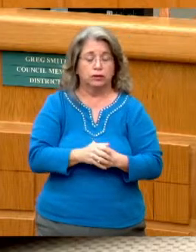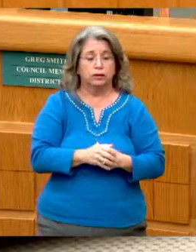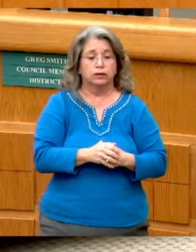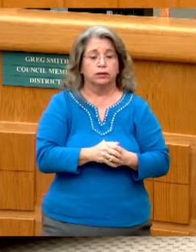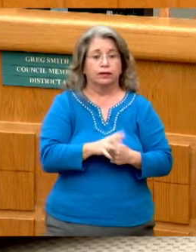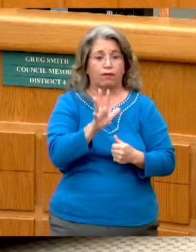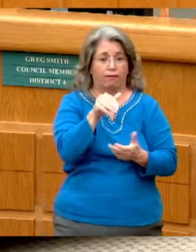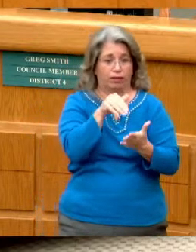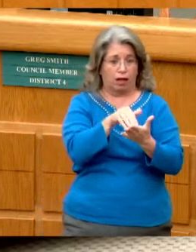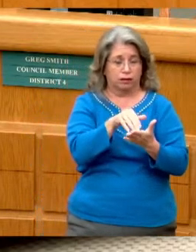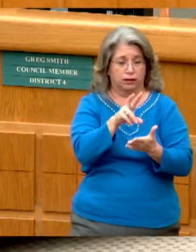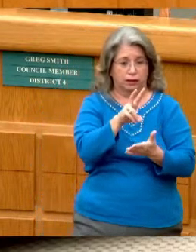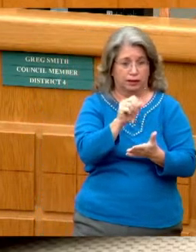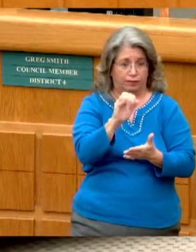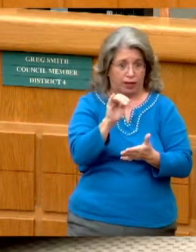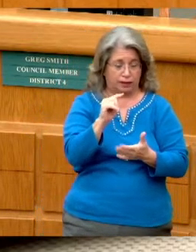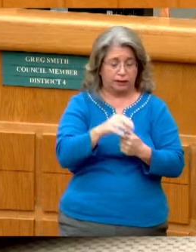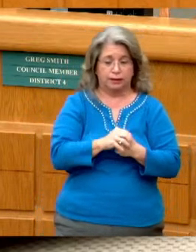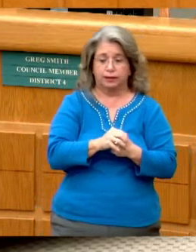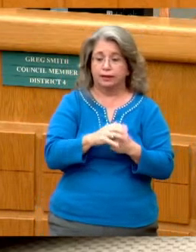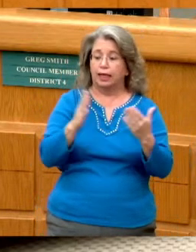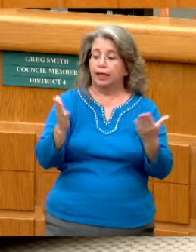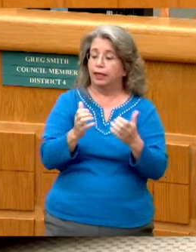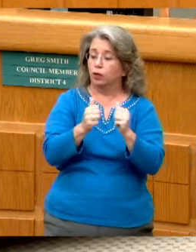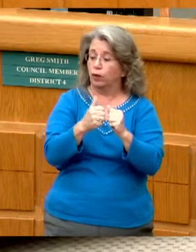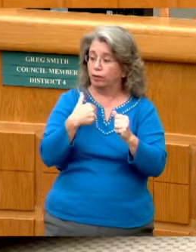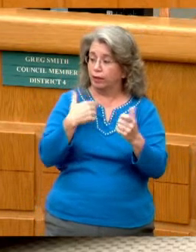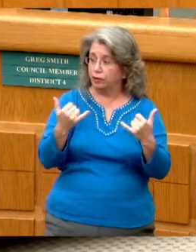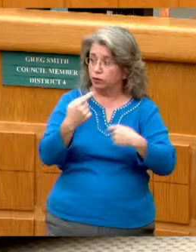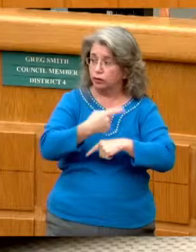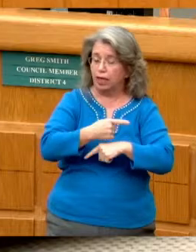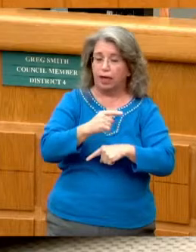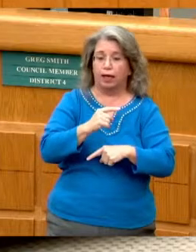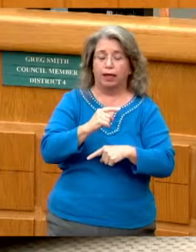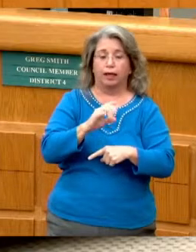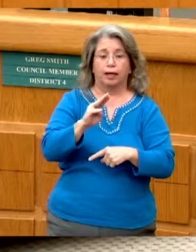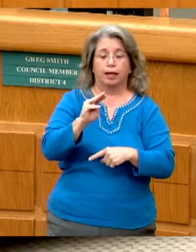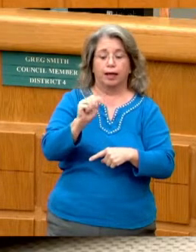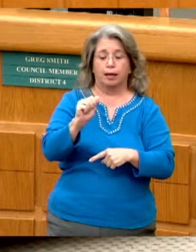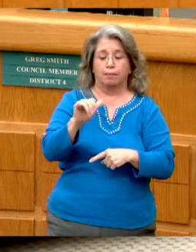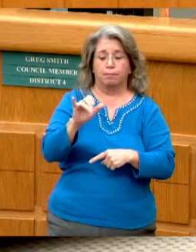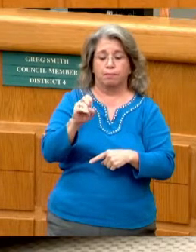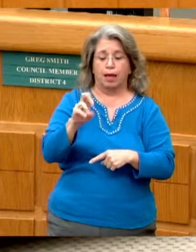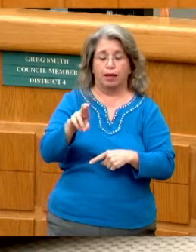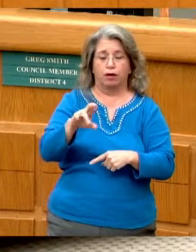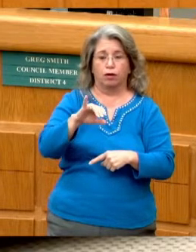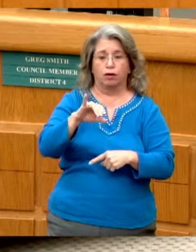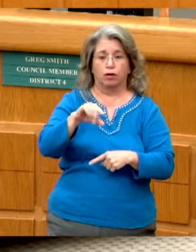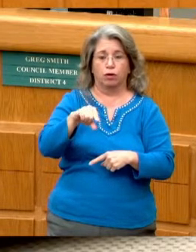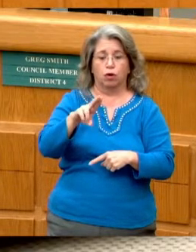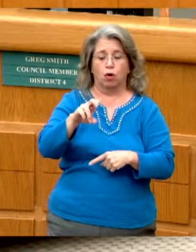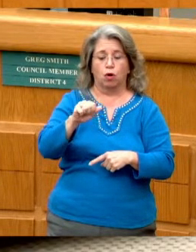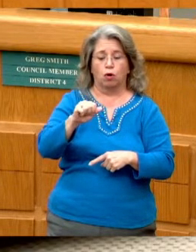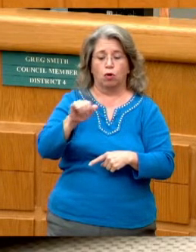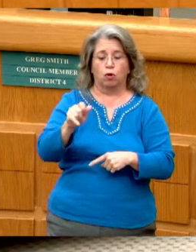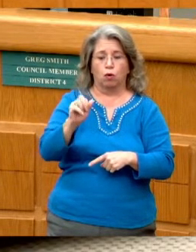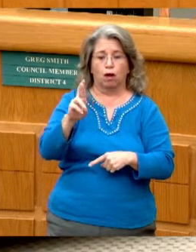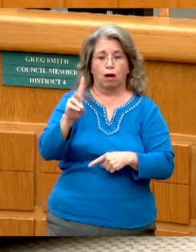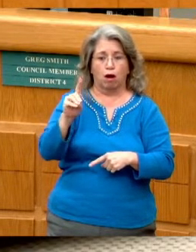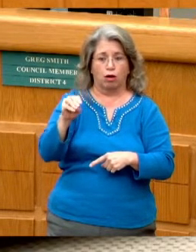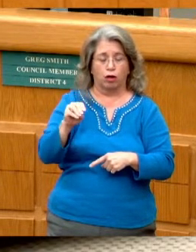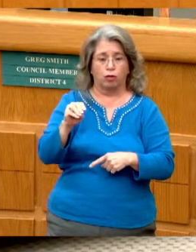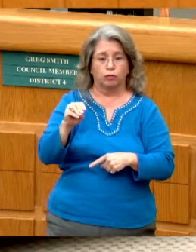With me this afternoon includes Mayor Guajardo from the City of Corpus Christi. We have Nueces County Judge Barbara